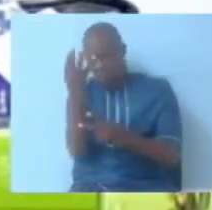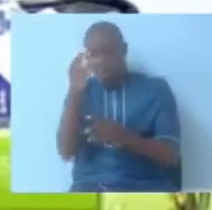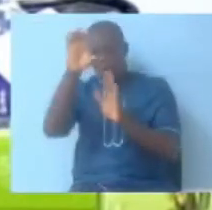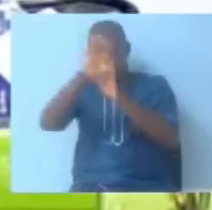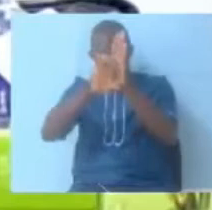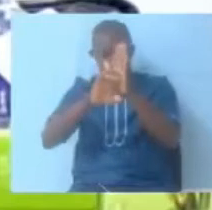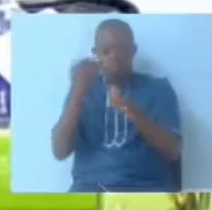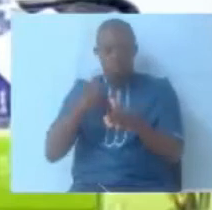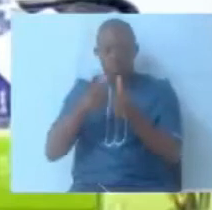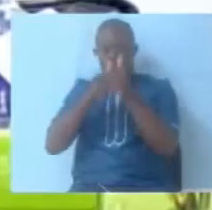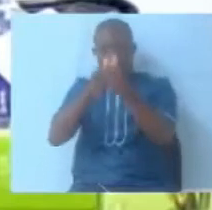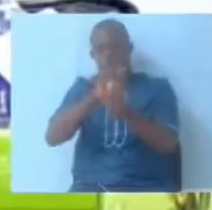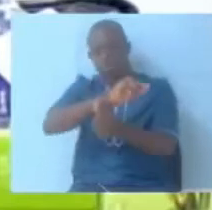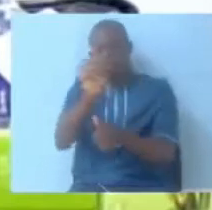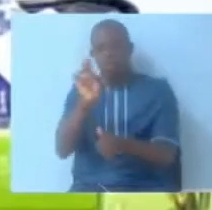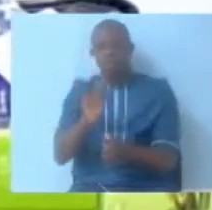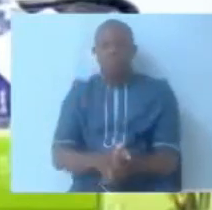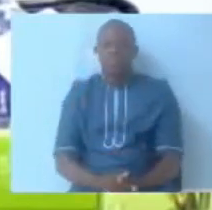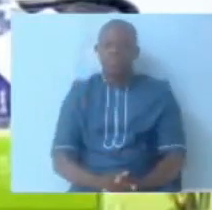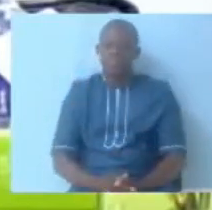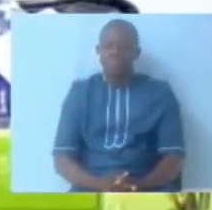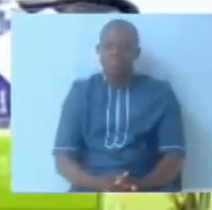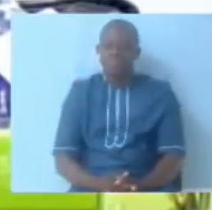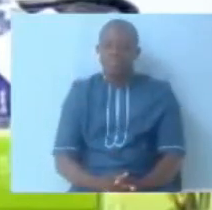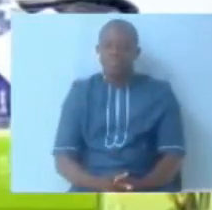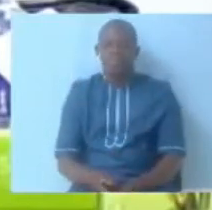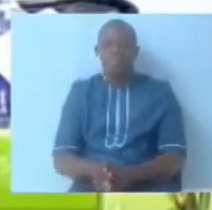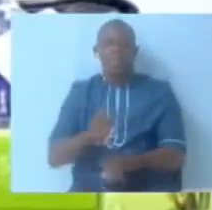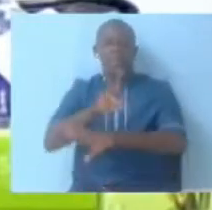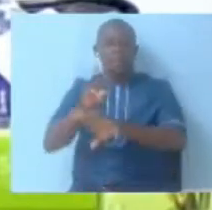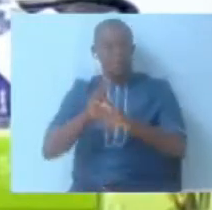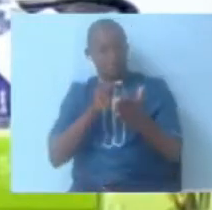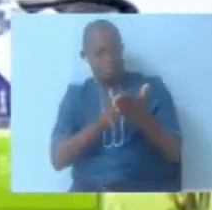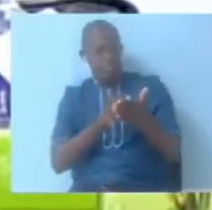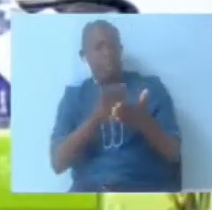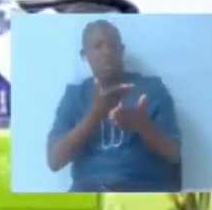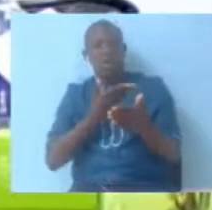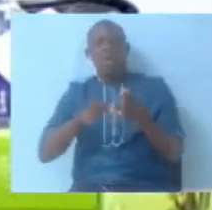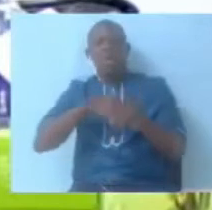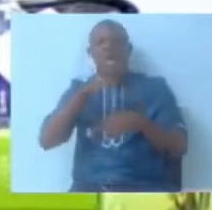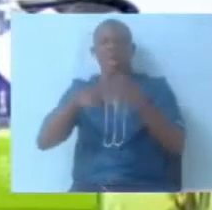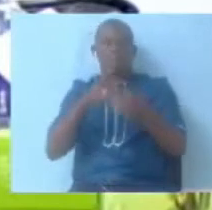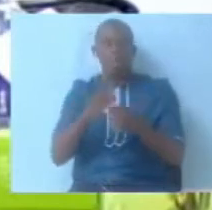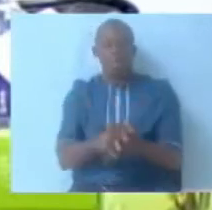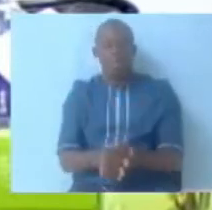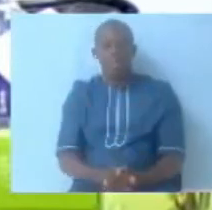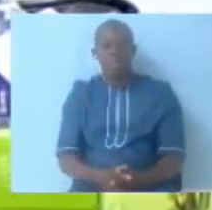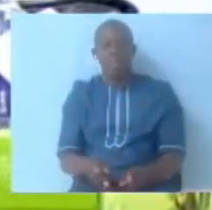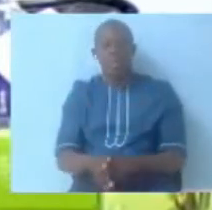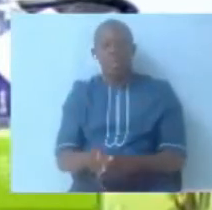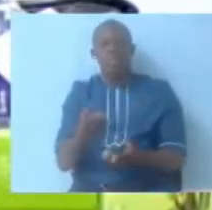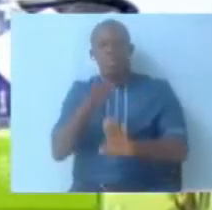obe chapter 4 yo be denne, and this is where you have the entrenched and